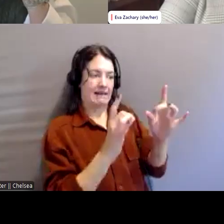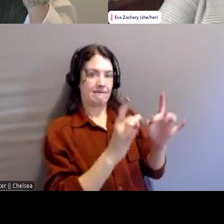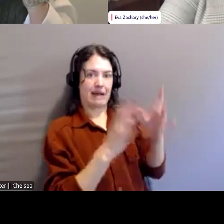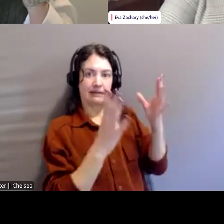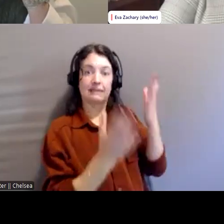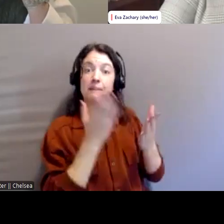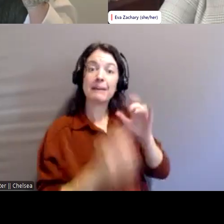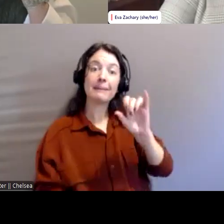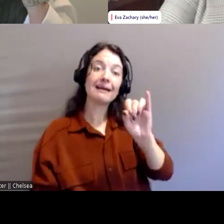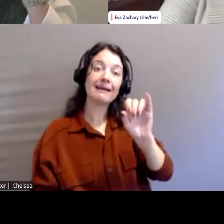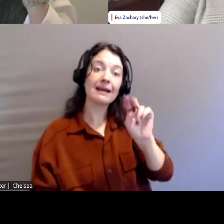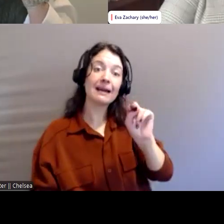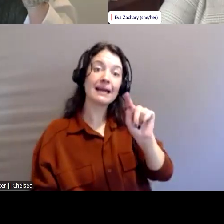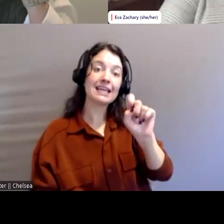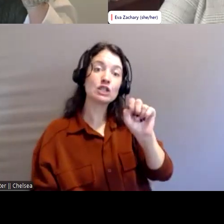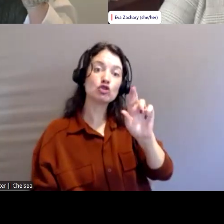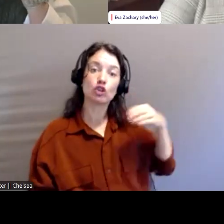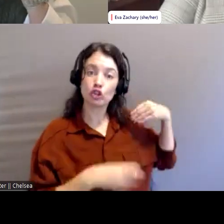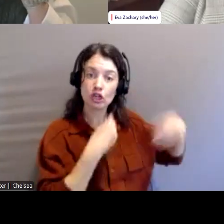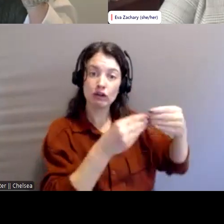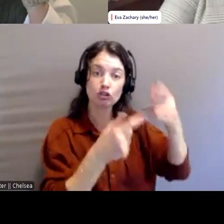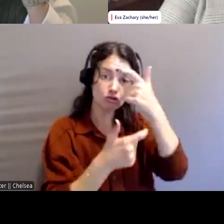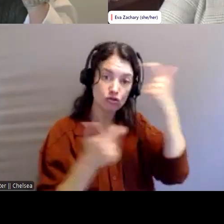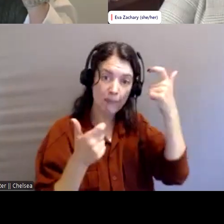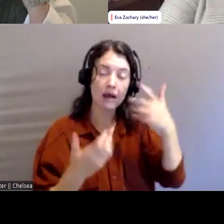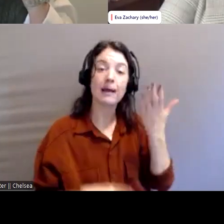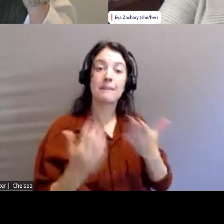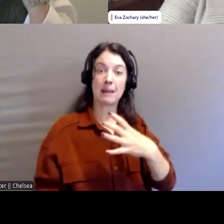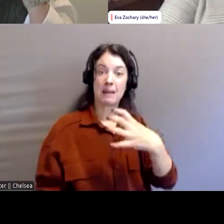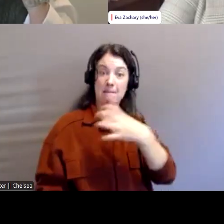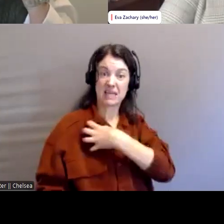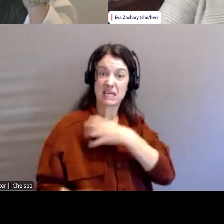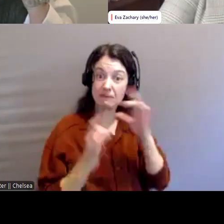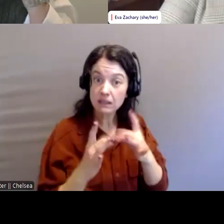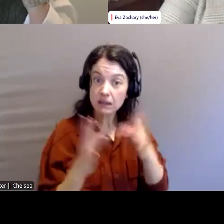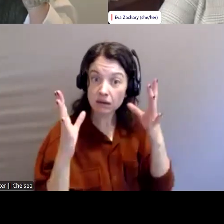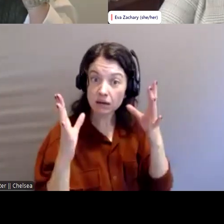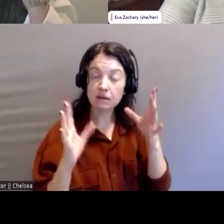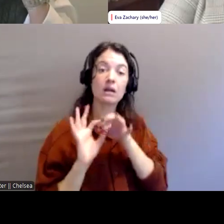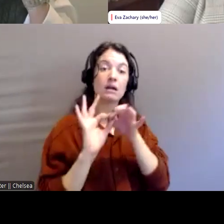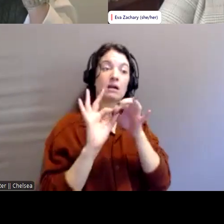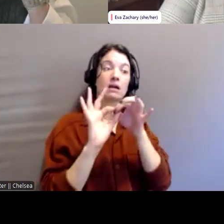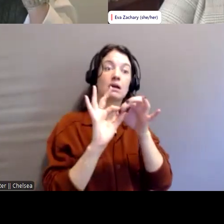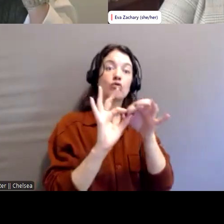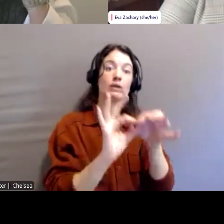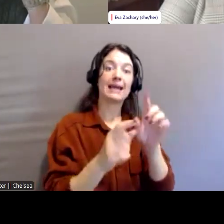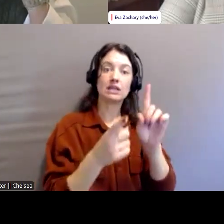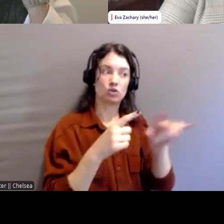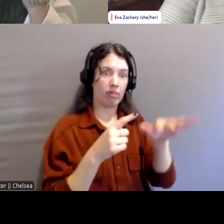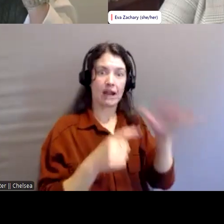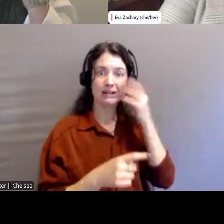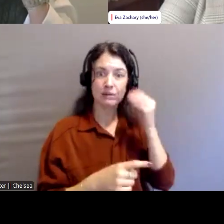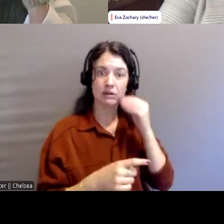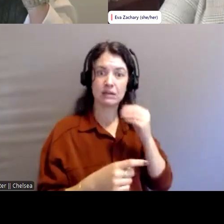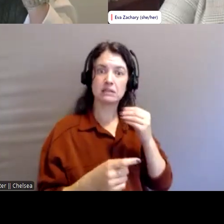intergenerational trauma, police brutality leading to concerns about relating out to police, stigma associated with, be it